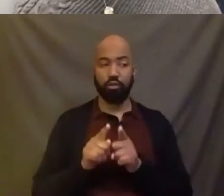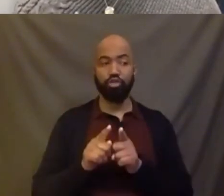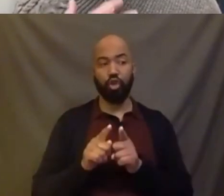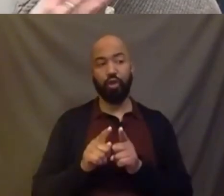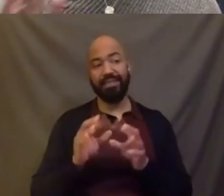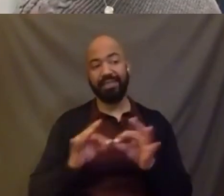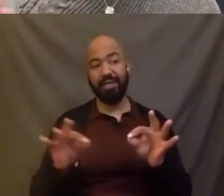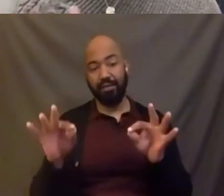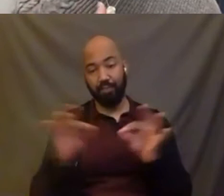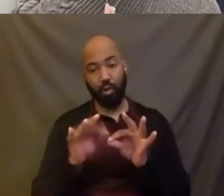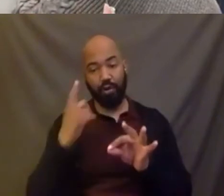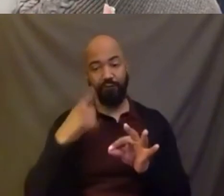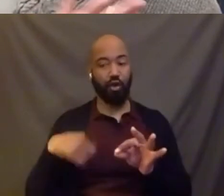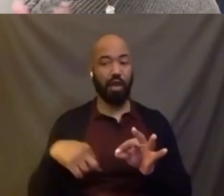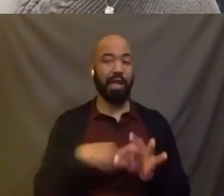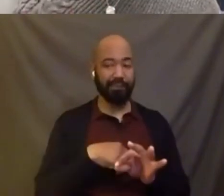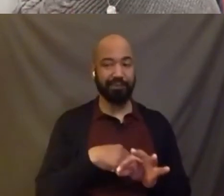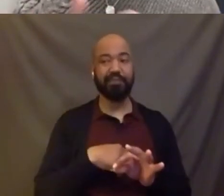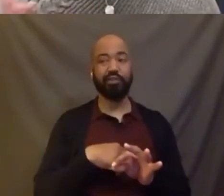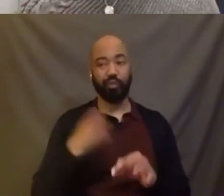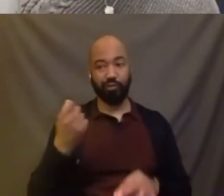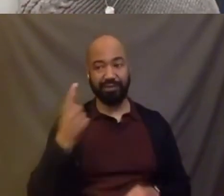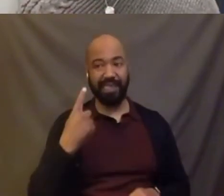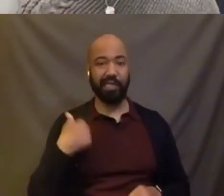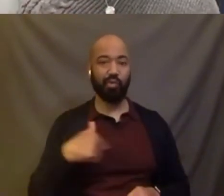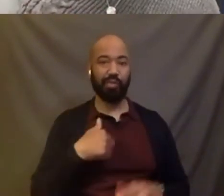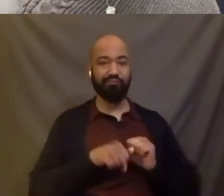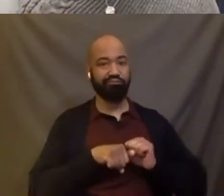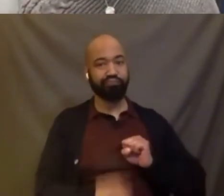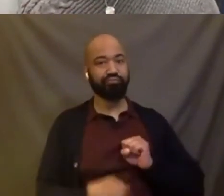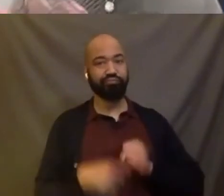have experienced a loss, and we are grieving about